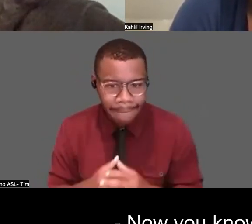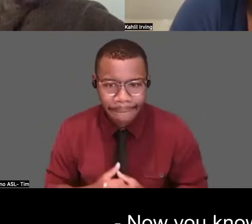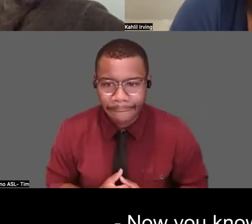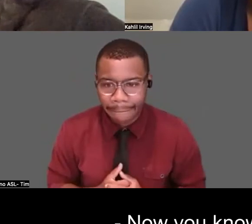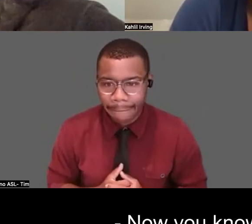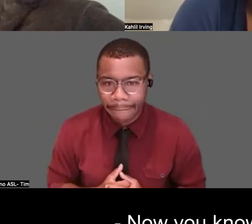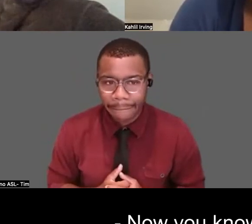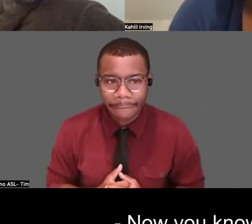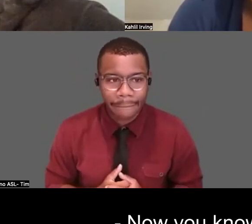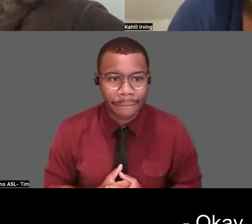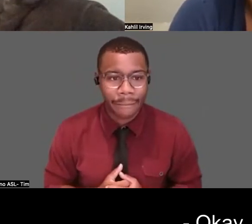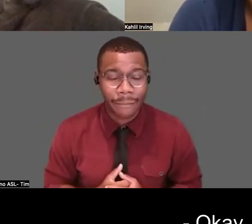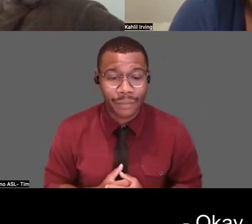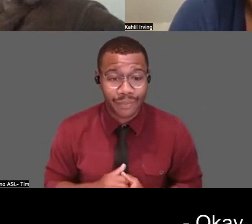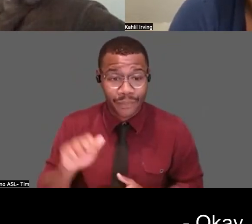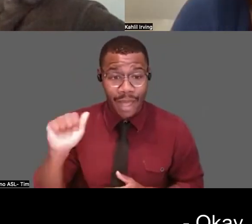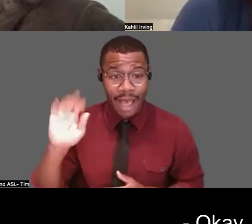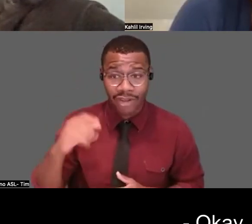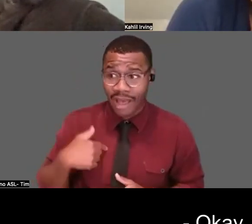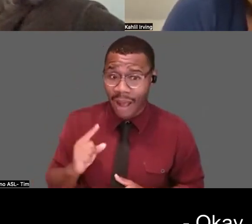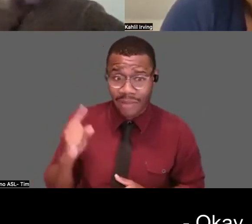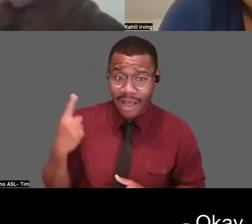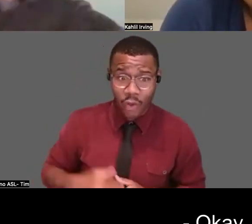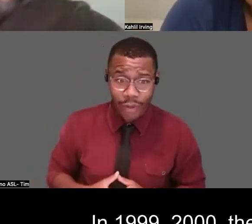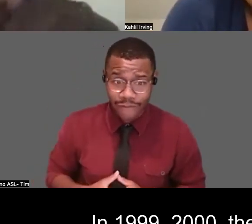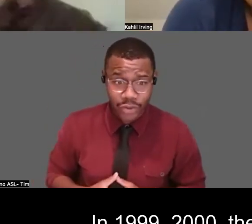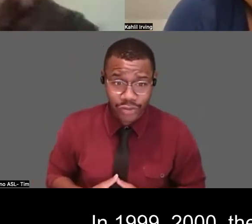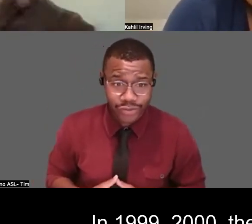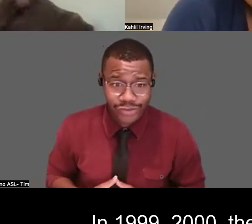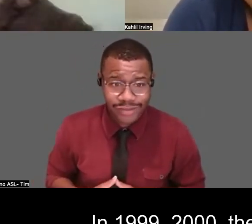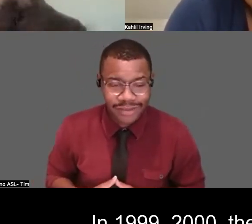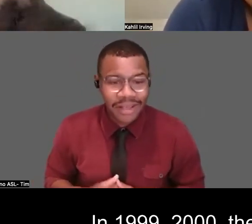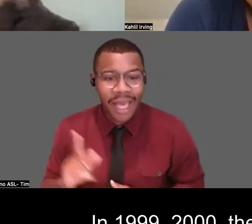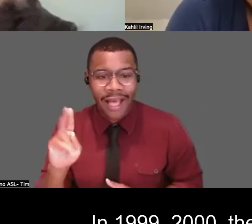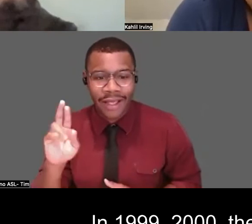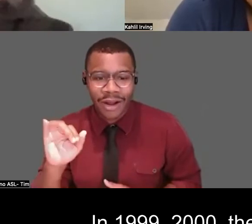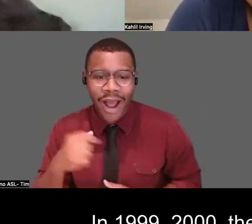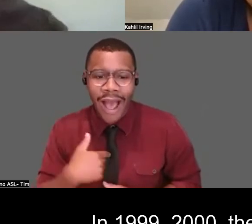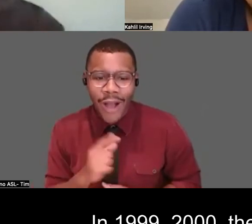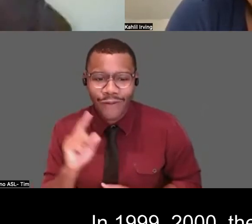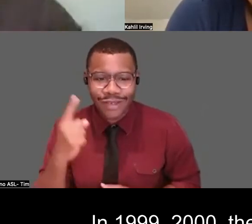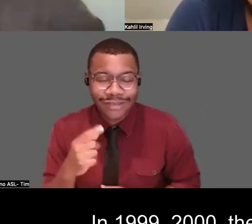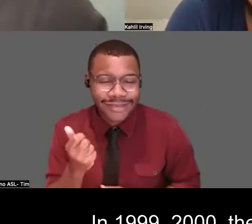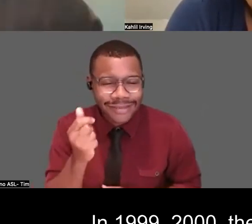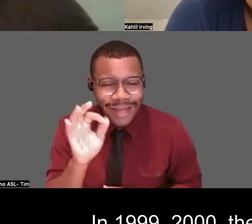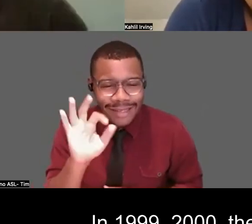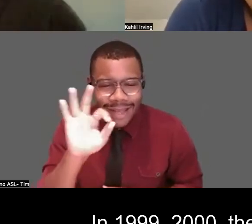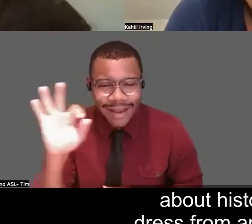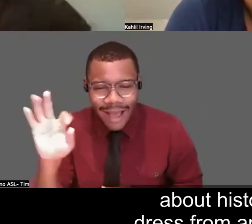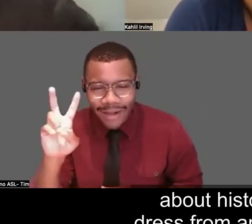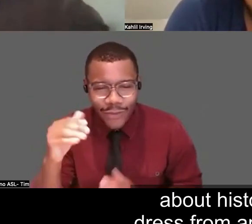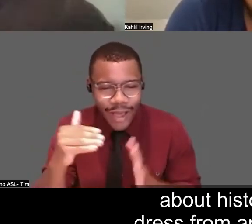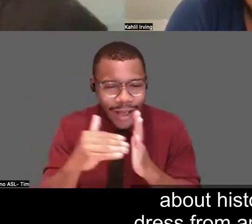Now, you know I ain't going first. Okay, I'll go first. In 1999, 2000, there was an